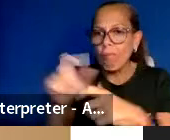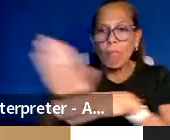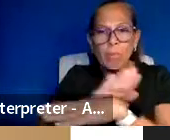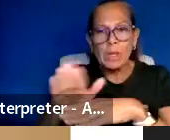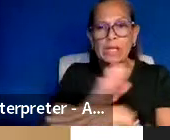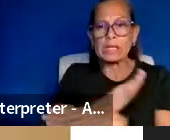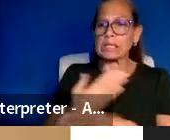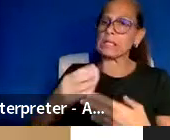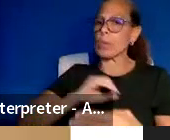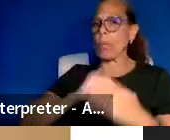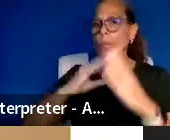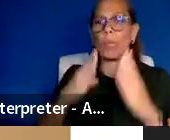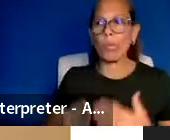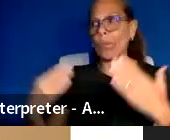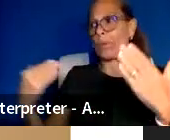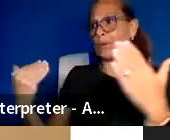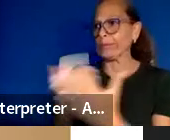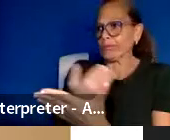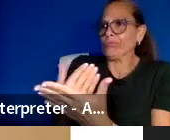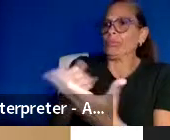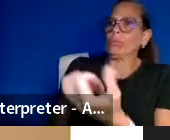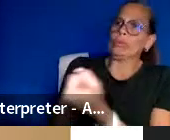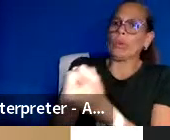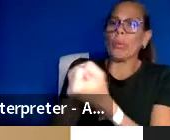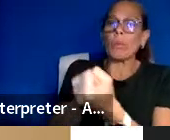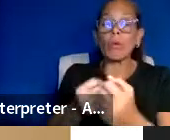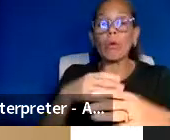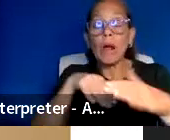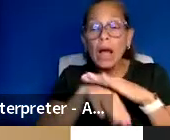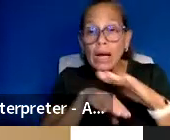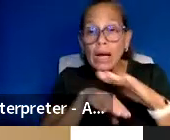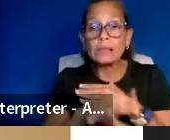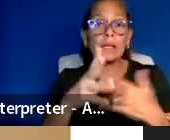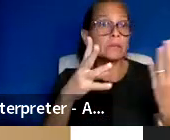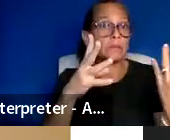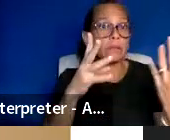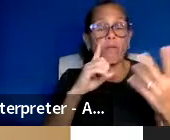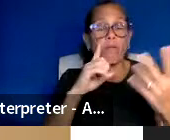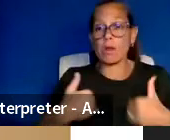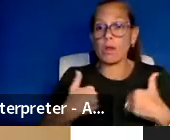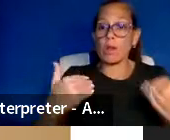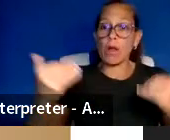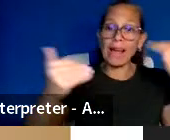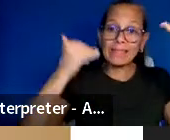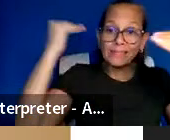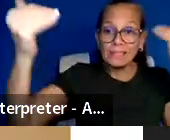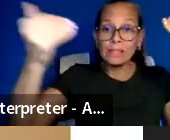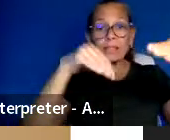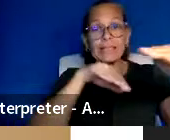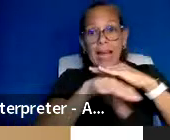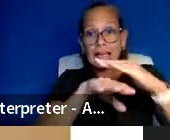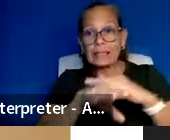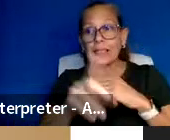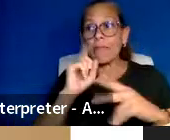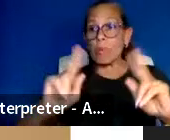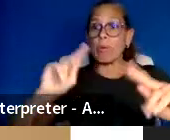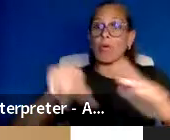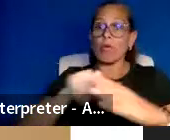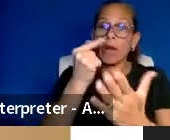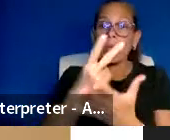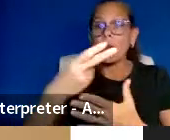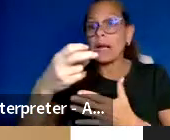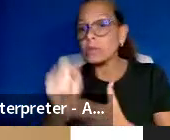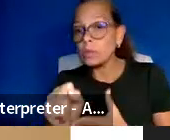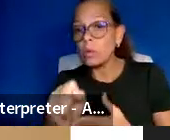entrepreneurs, local hiring opportunities, create access for our young adults, for the population that's graduating from high